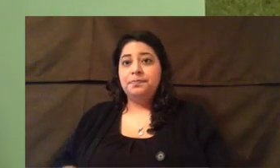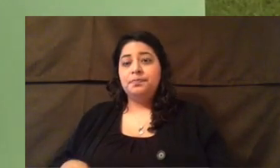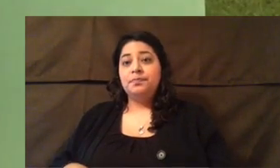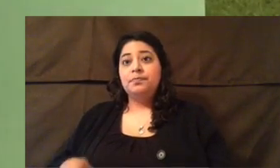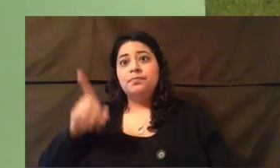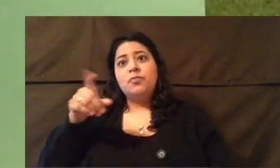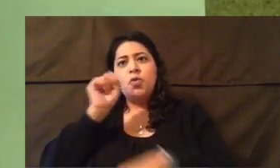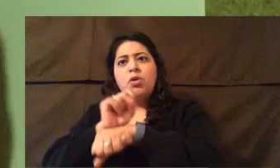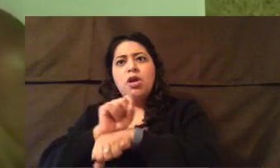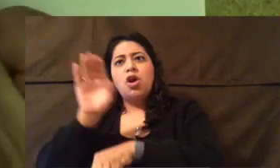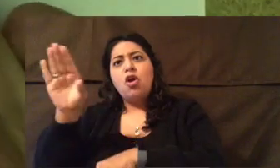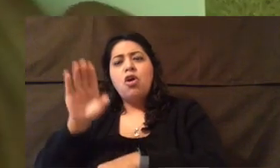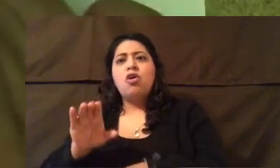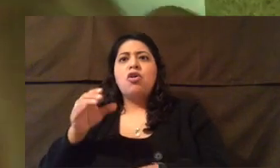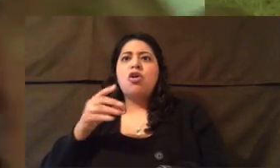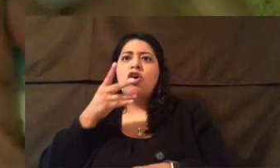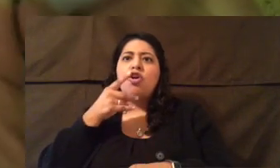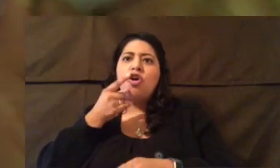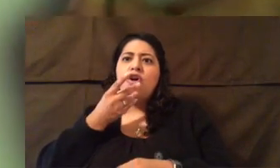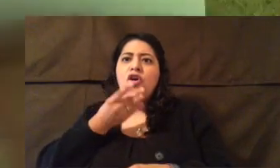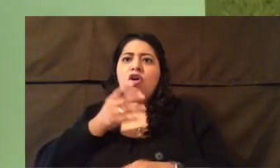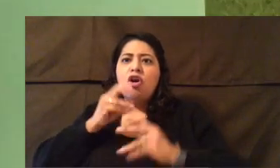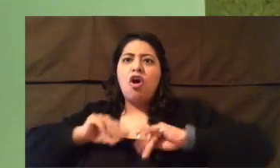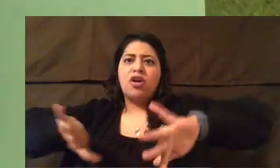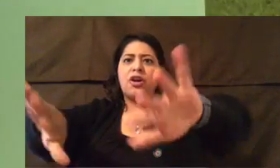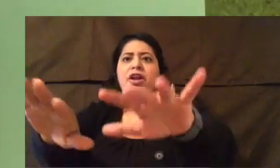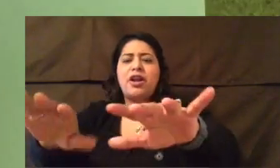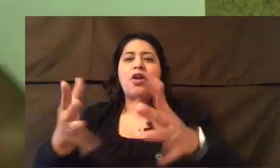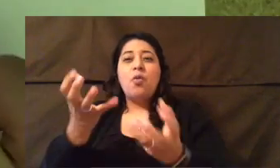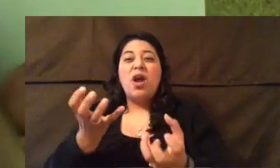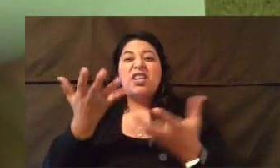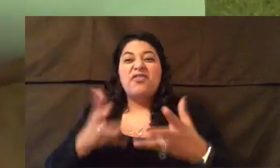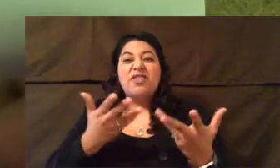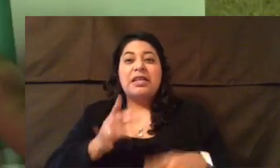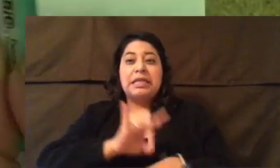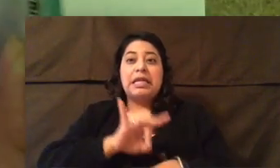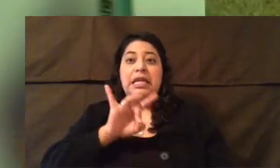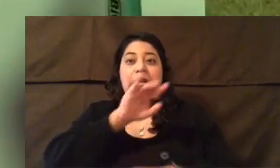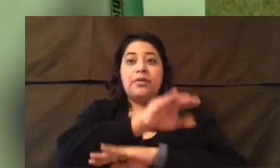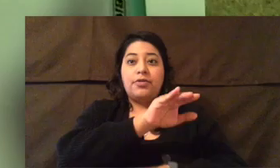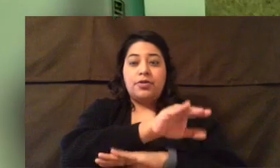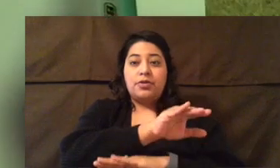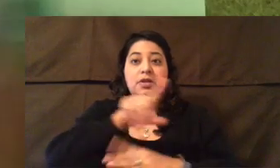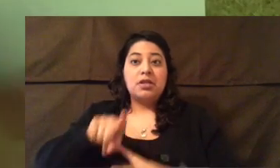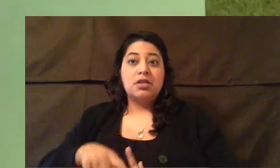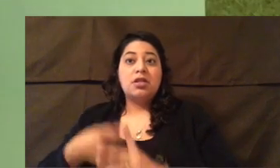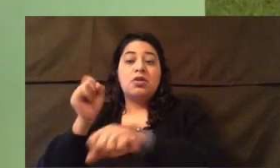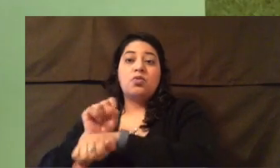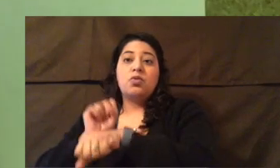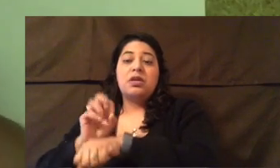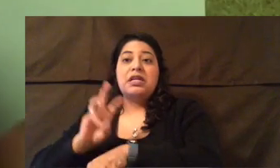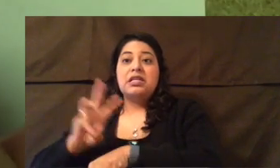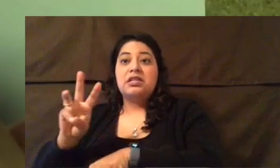it. Miss Olvera is working in her garden, and she wants to be finished by 8 p.m. She